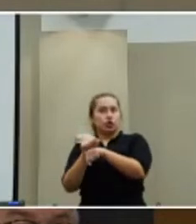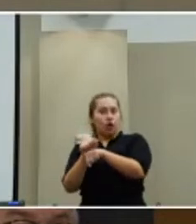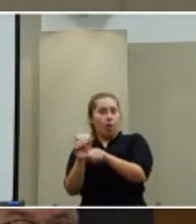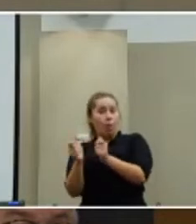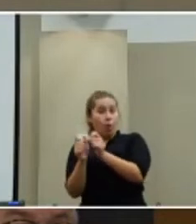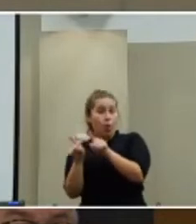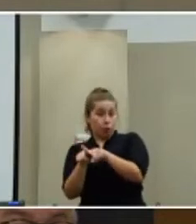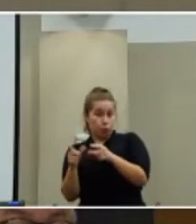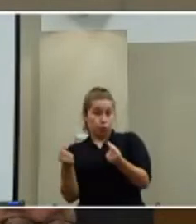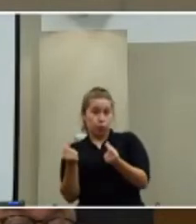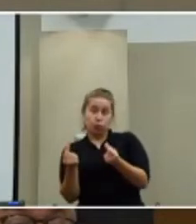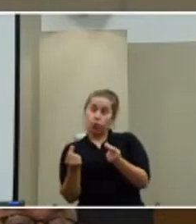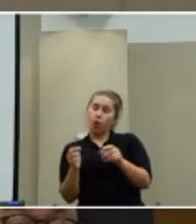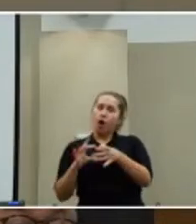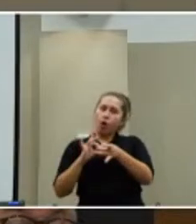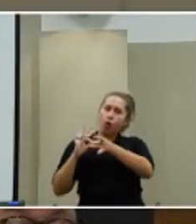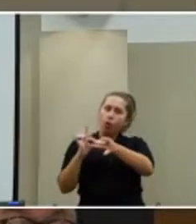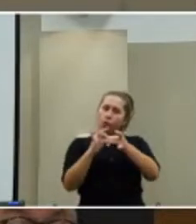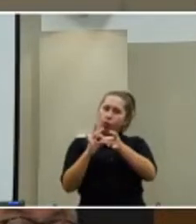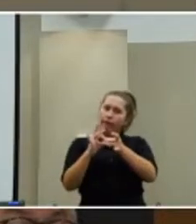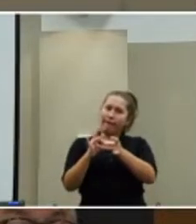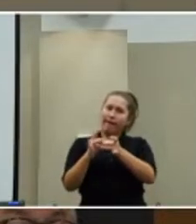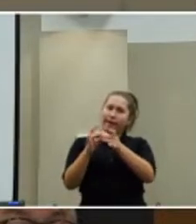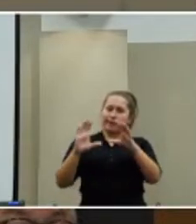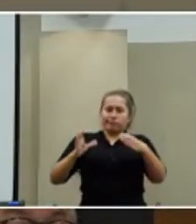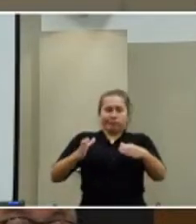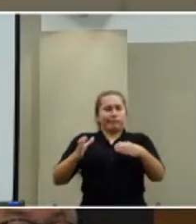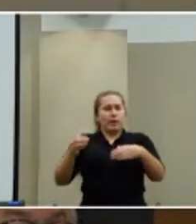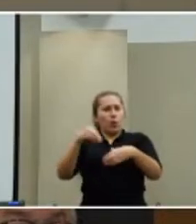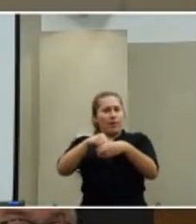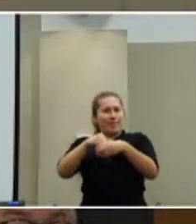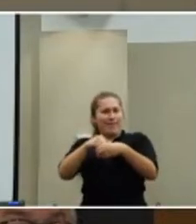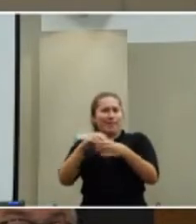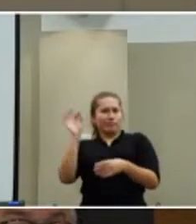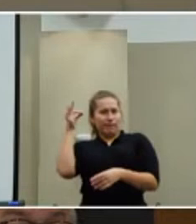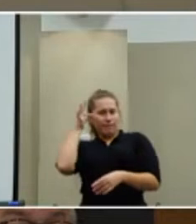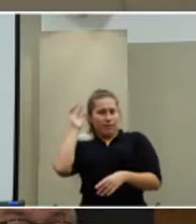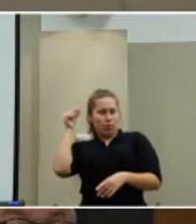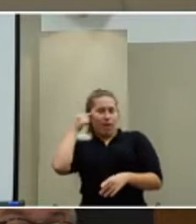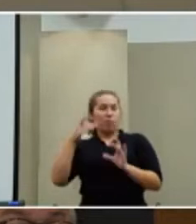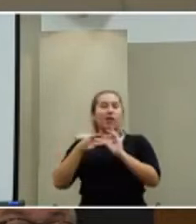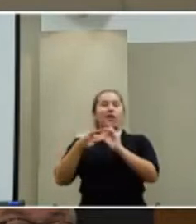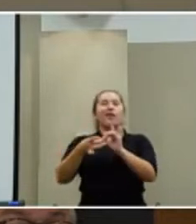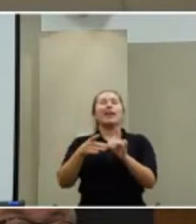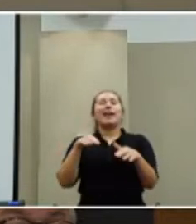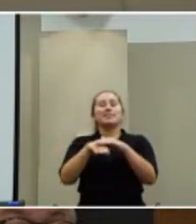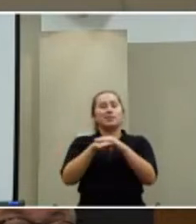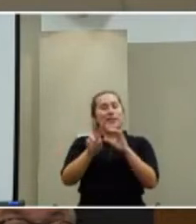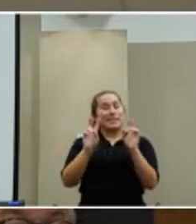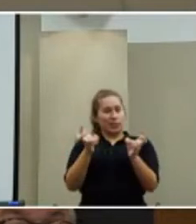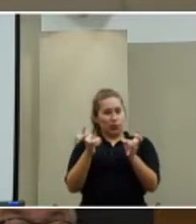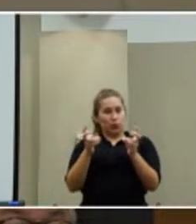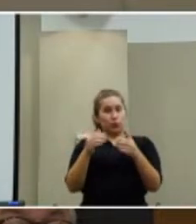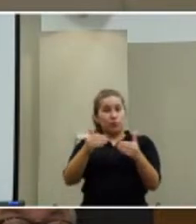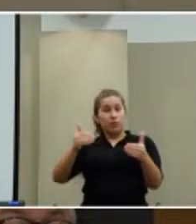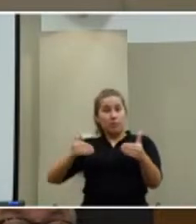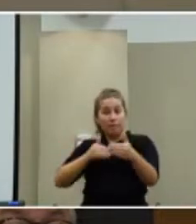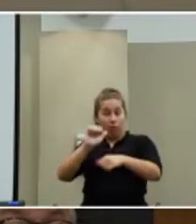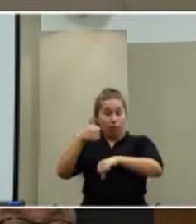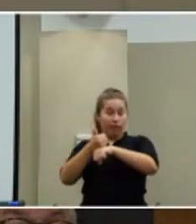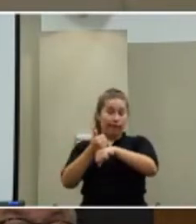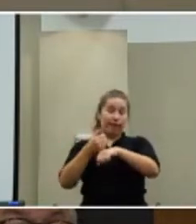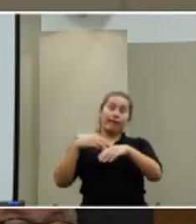coordinating body within the federal government on issues of accessibility. Prior to the creation of the Access